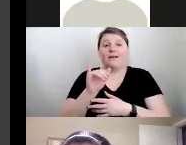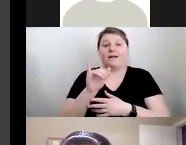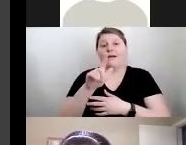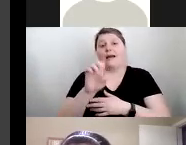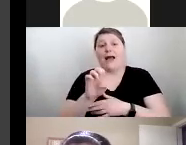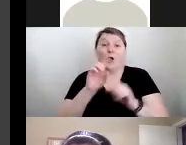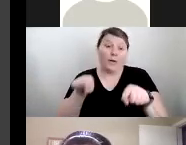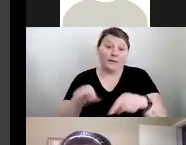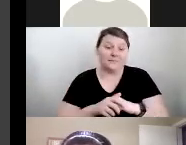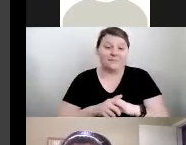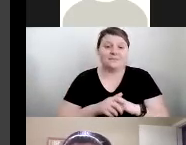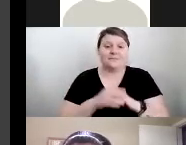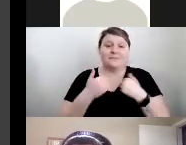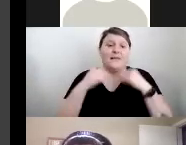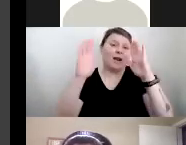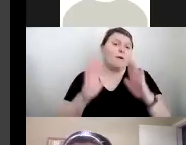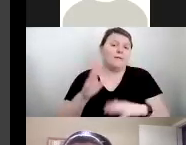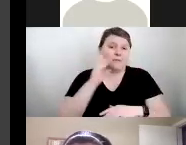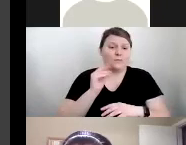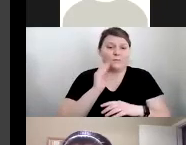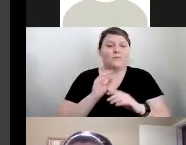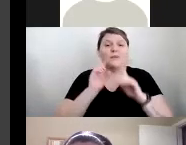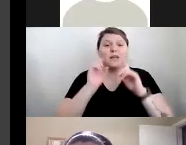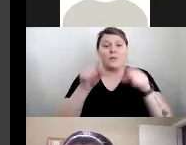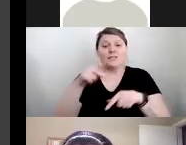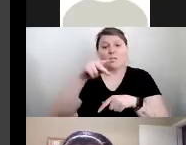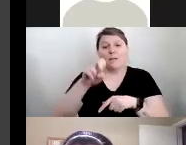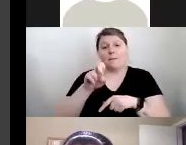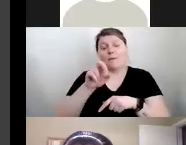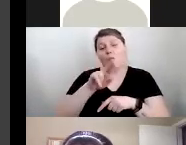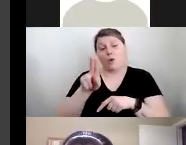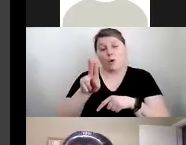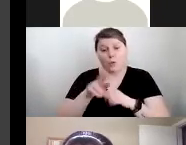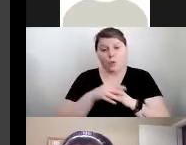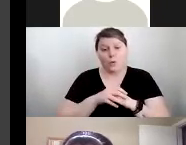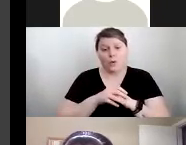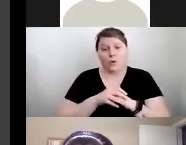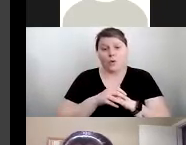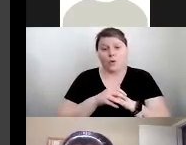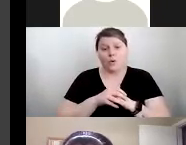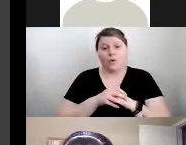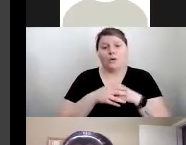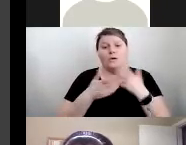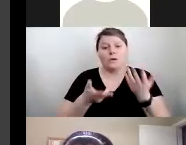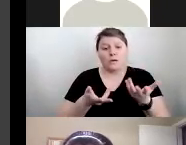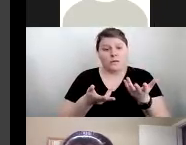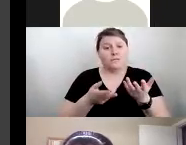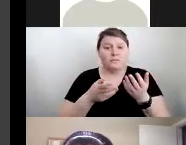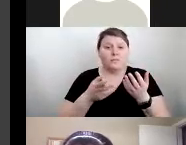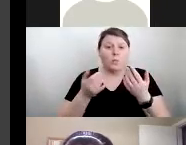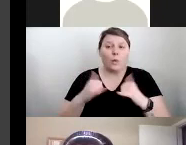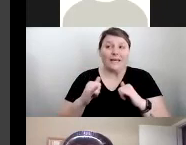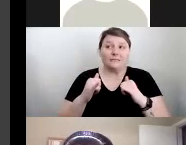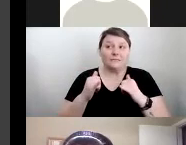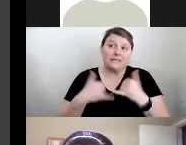And so he had a wonderful experience. He went to Peru, and we still somewhat remain in contact a little bit.